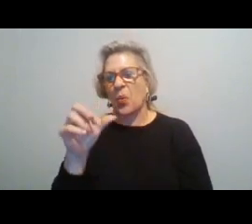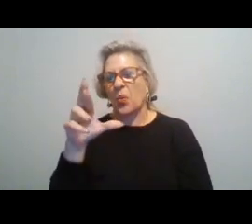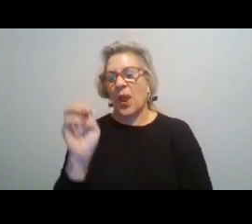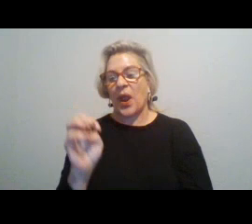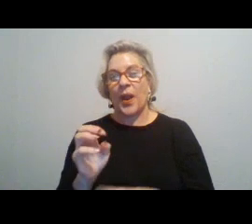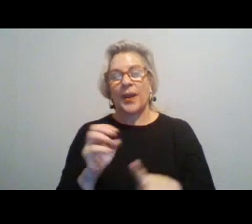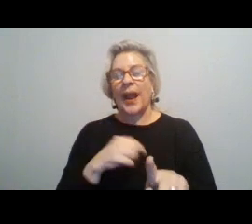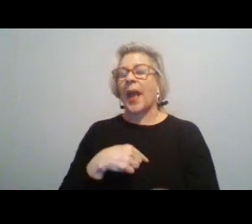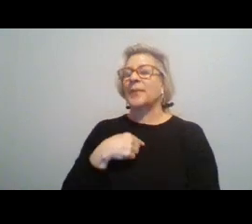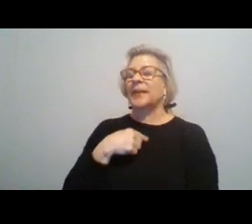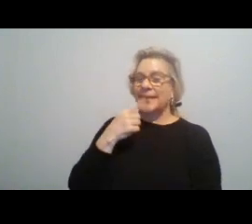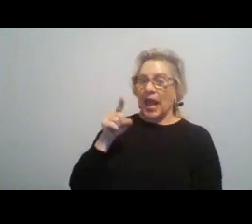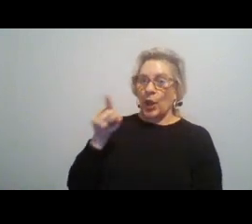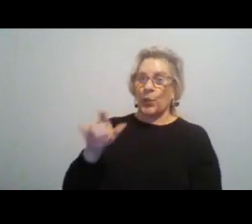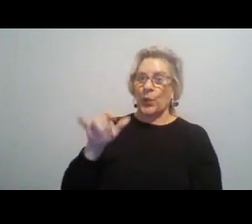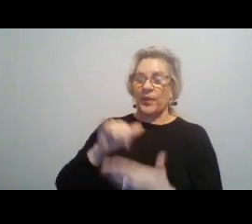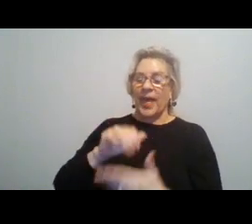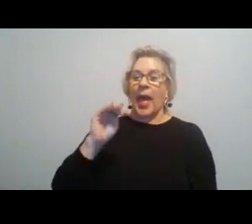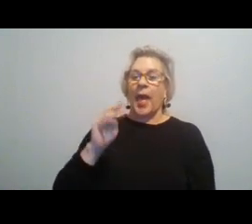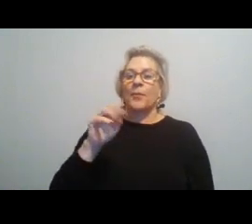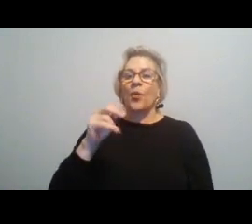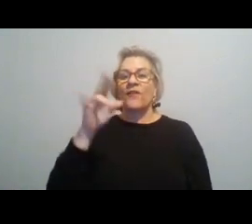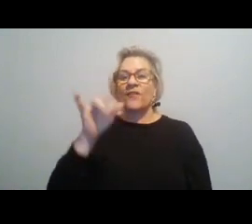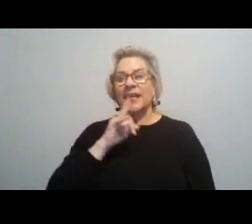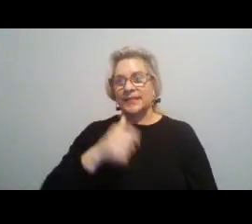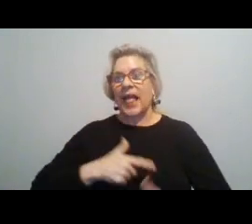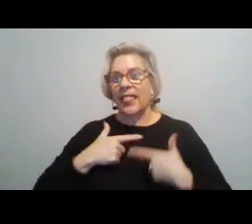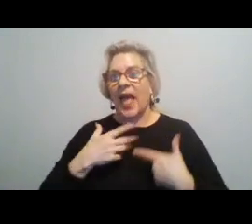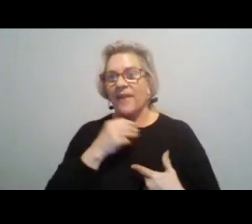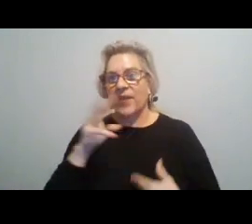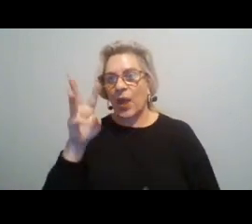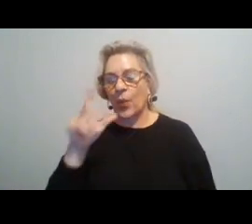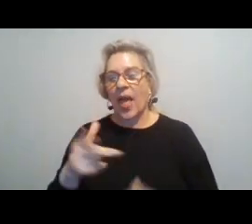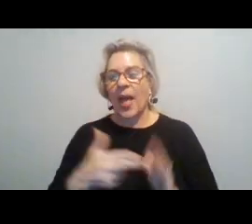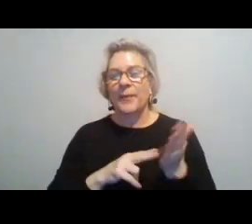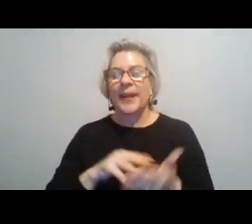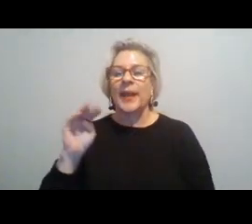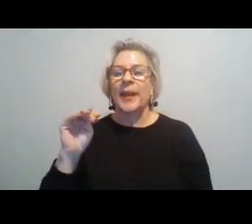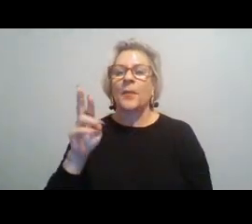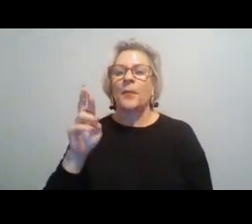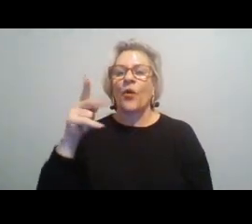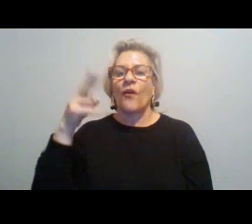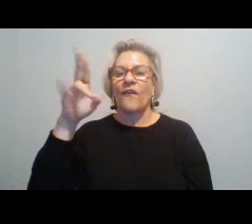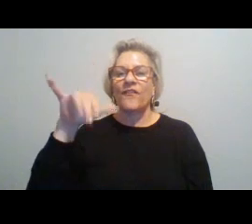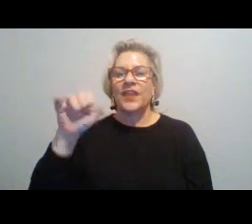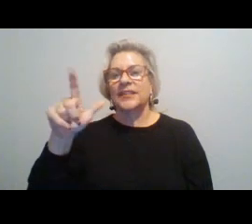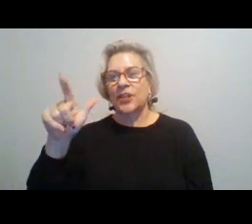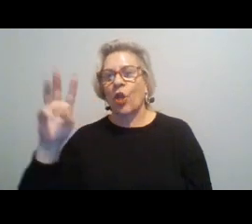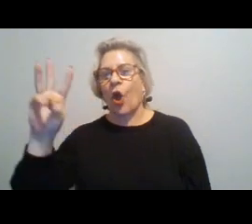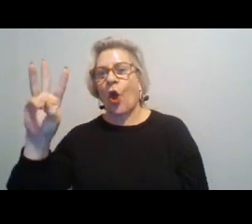that Murphy is alive and well, and we constantly have incidents inside of an incident. And